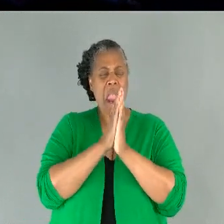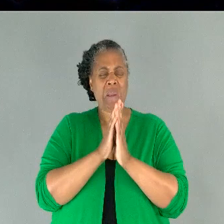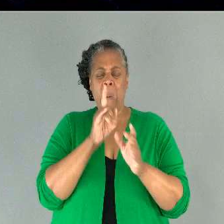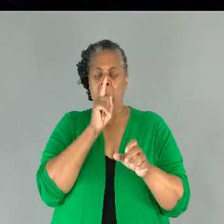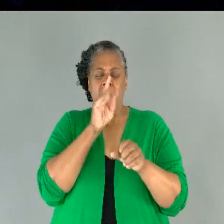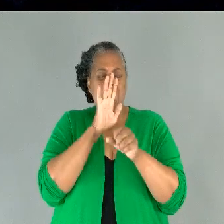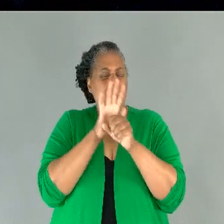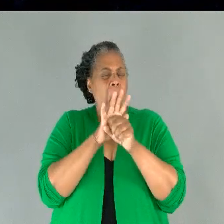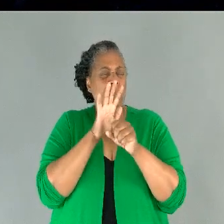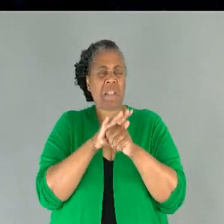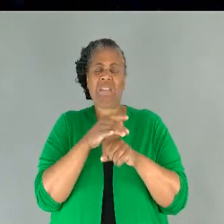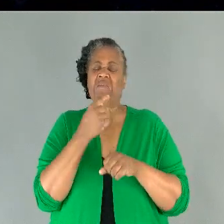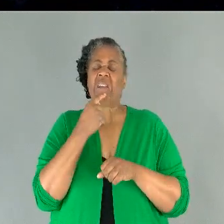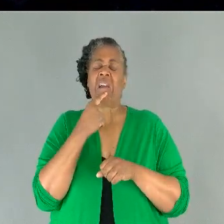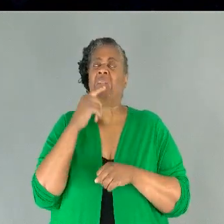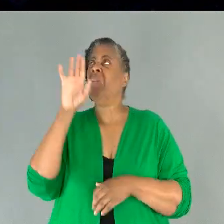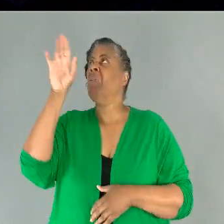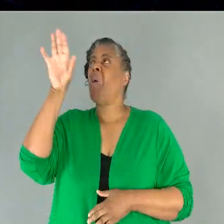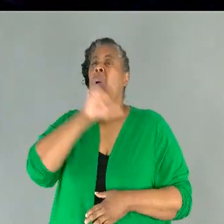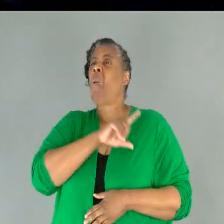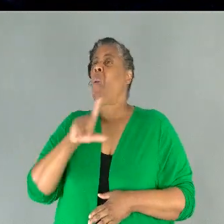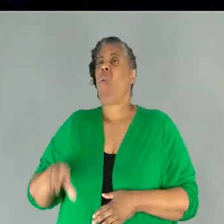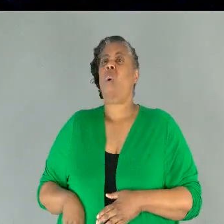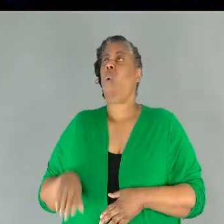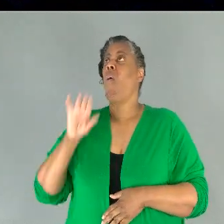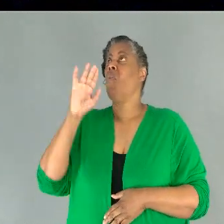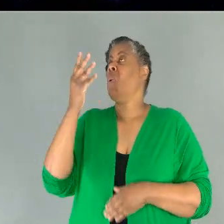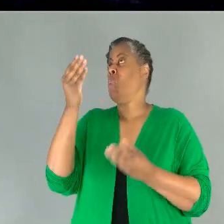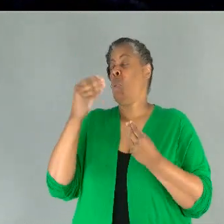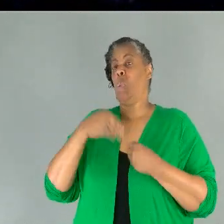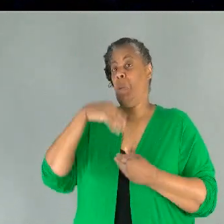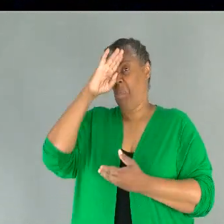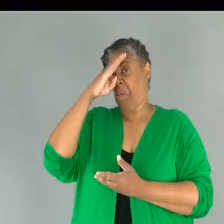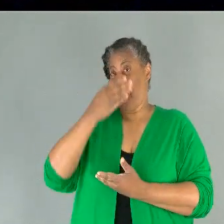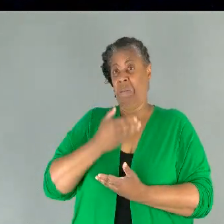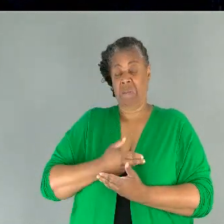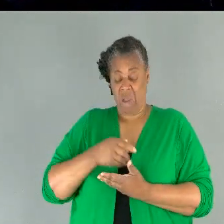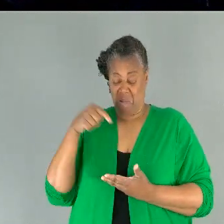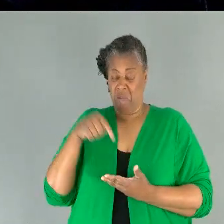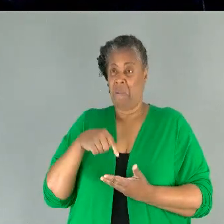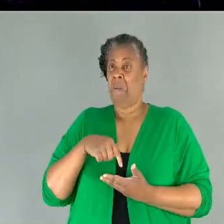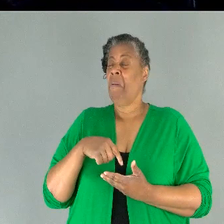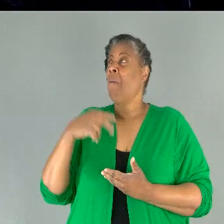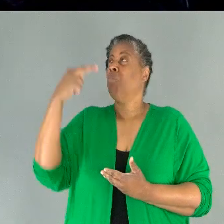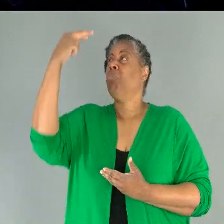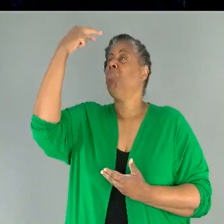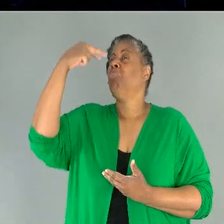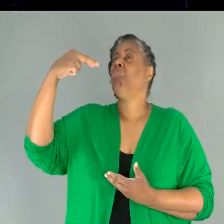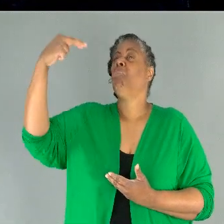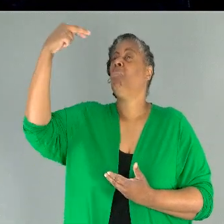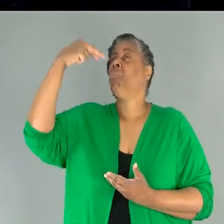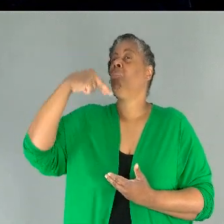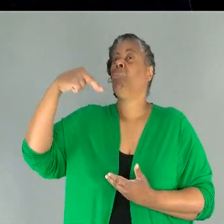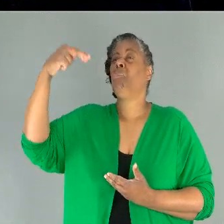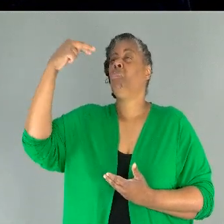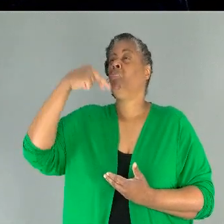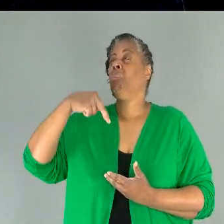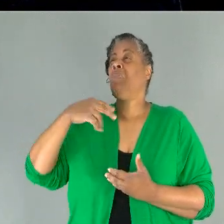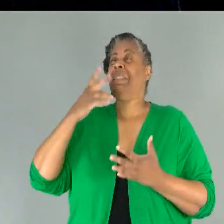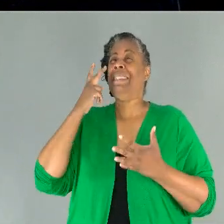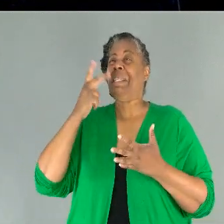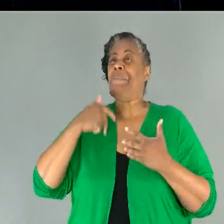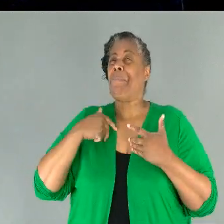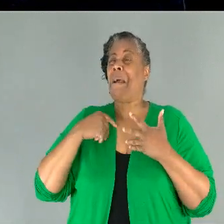vow, saying, O Lord Almighty, if you will only look upon your servant's